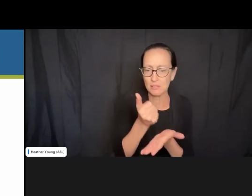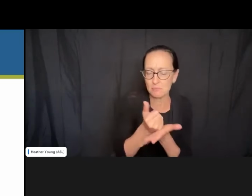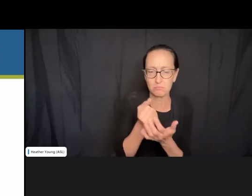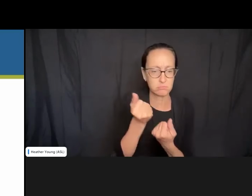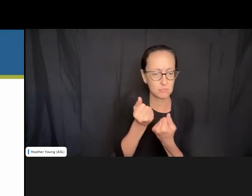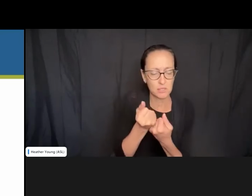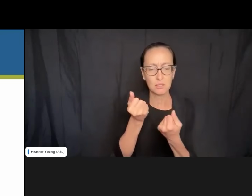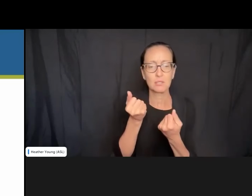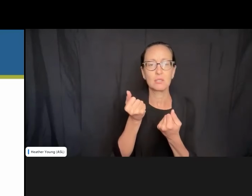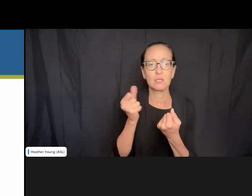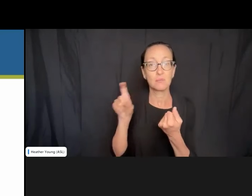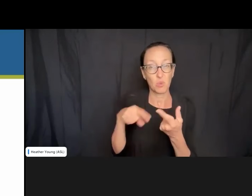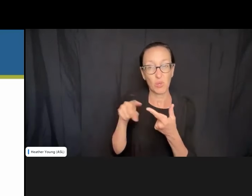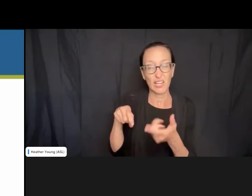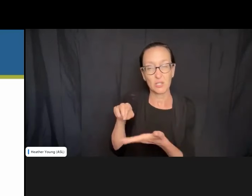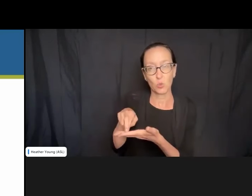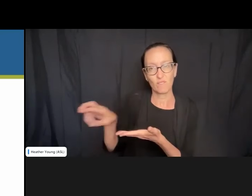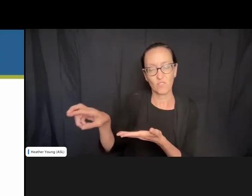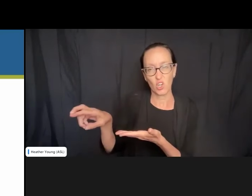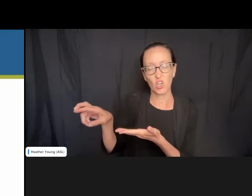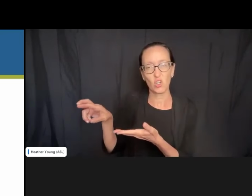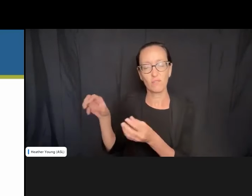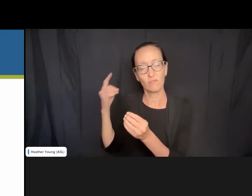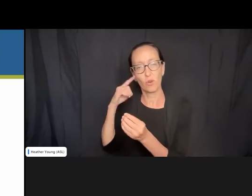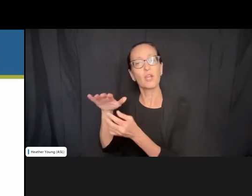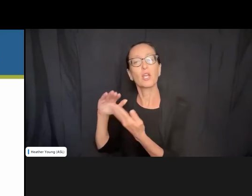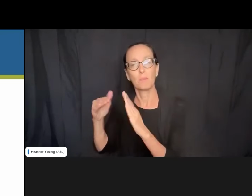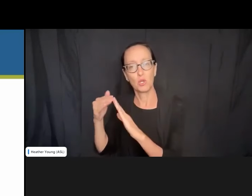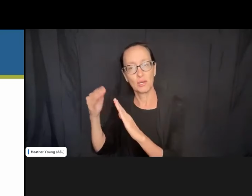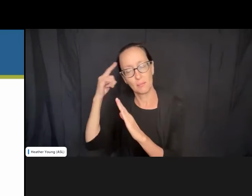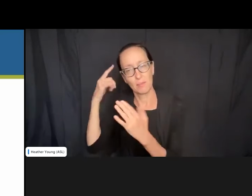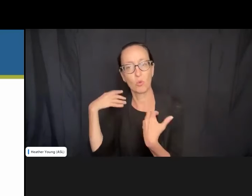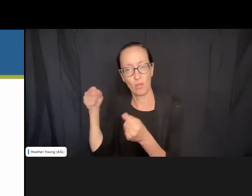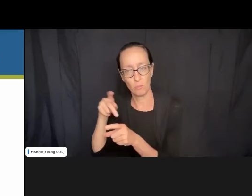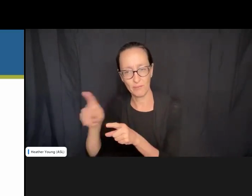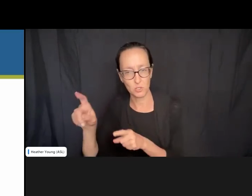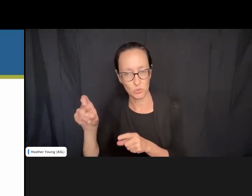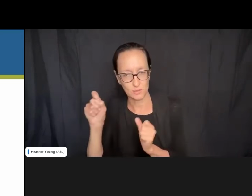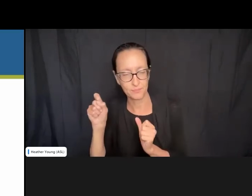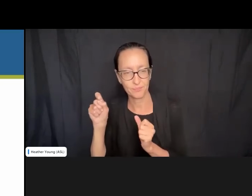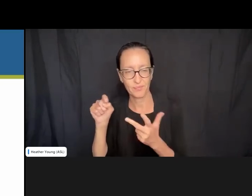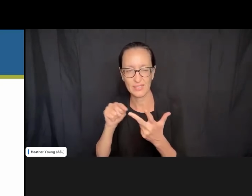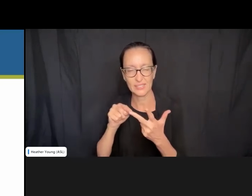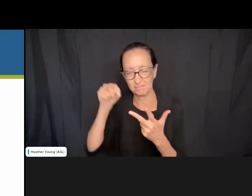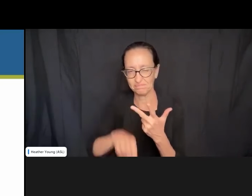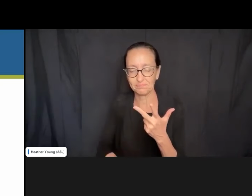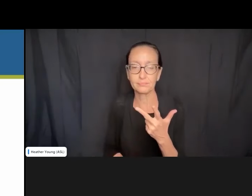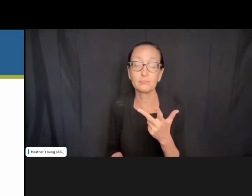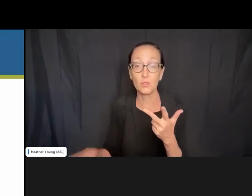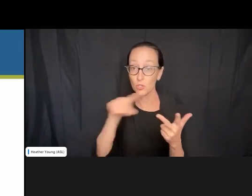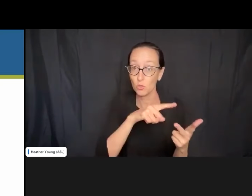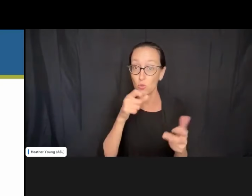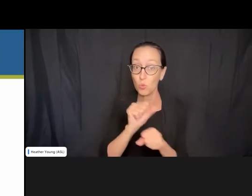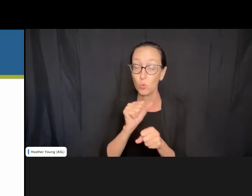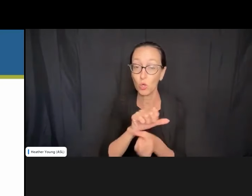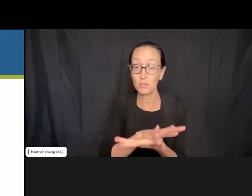formally refer them out to our community mental health professionals? Now, any of you that have worked in schools know that we have what we